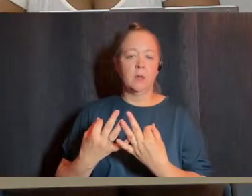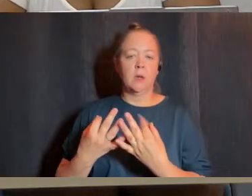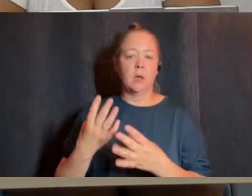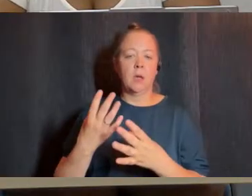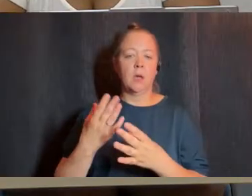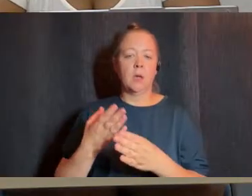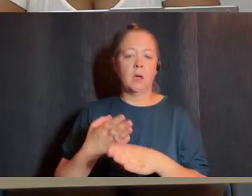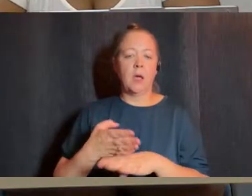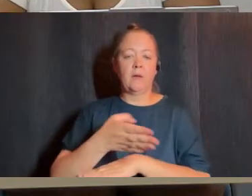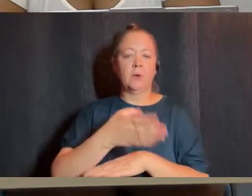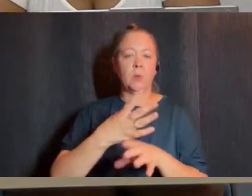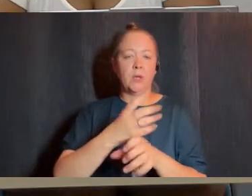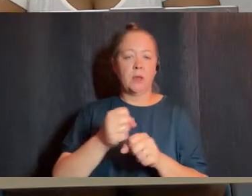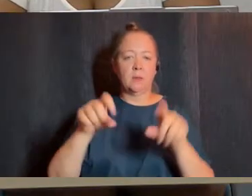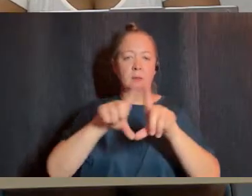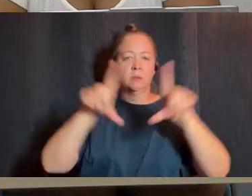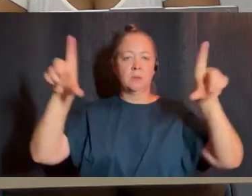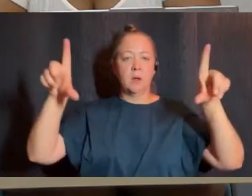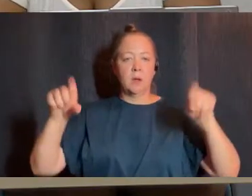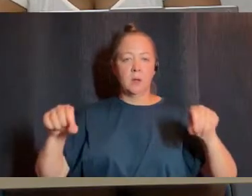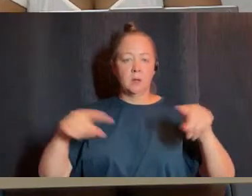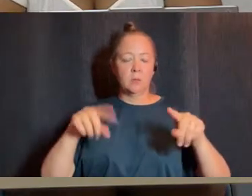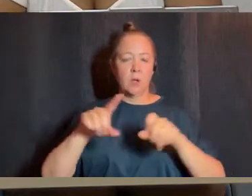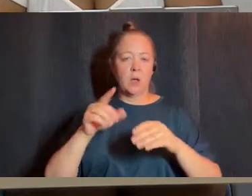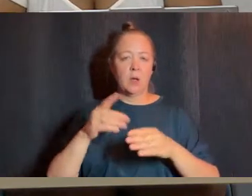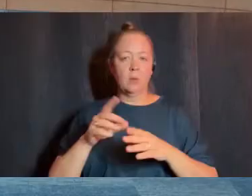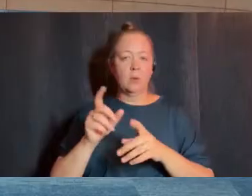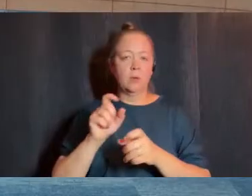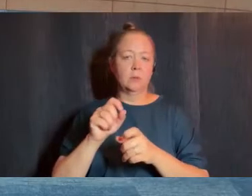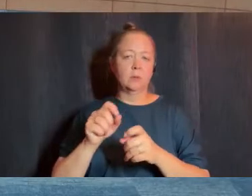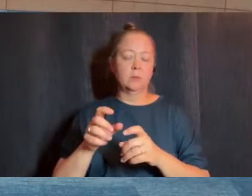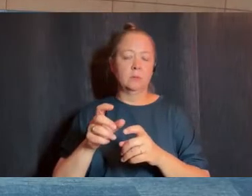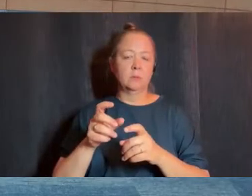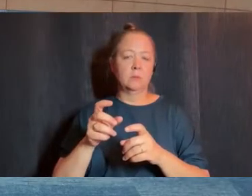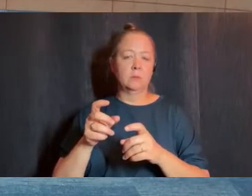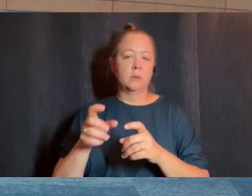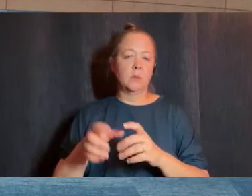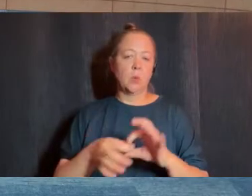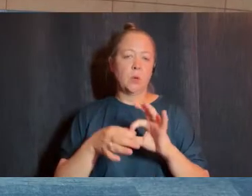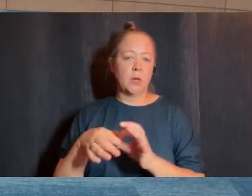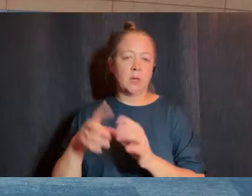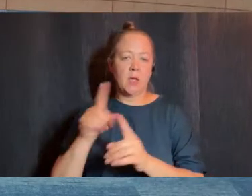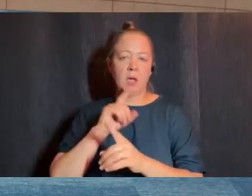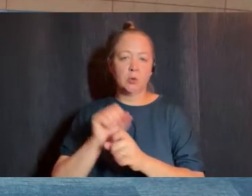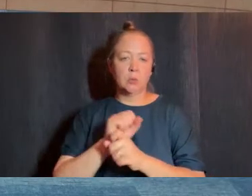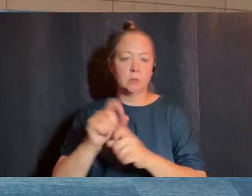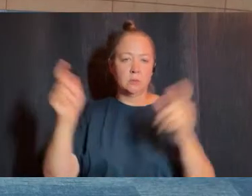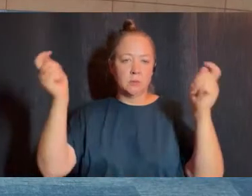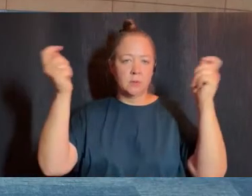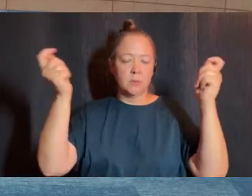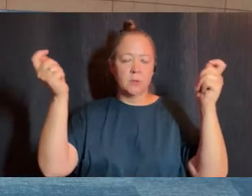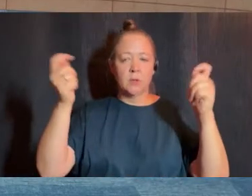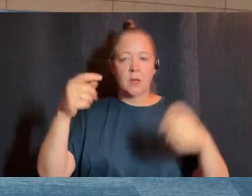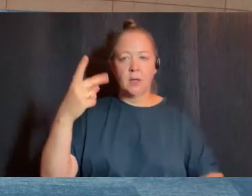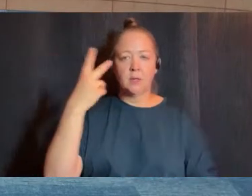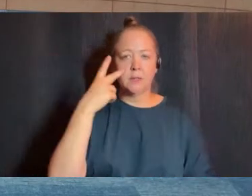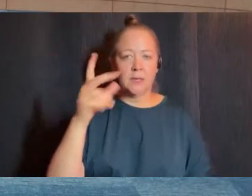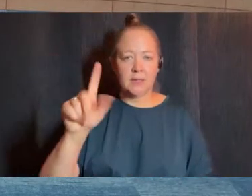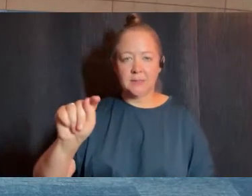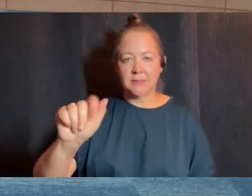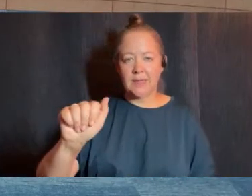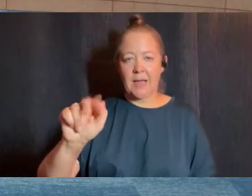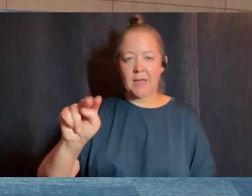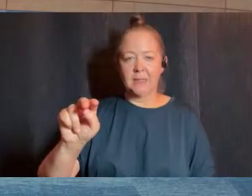actual ceremony. Okay, thank you, sir. Councilmember Tansey, I see your hand is raised. Did you have a question about